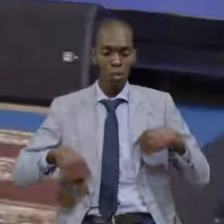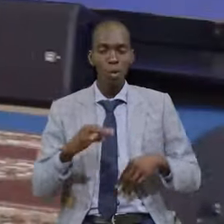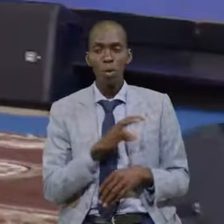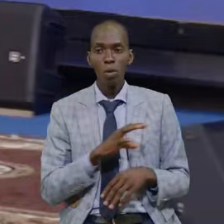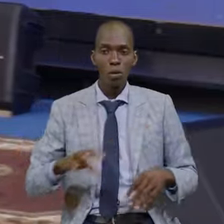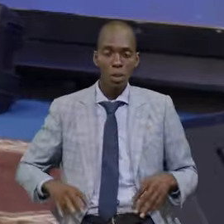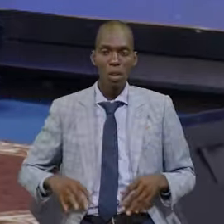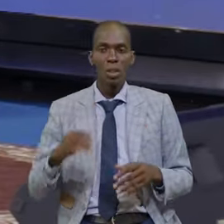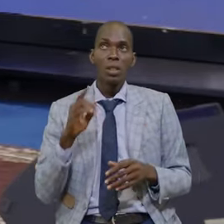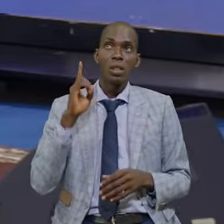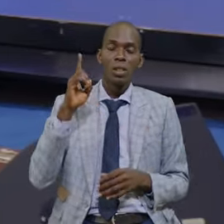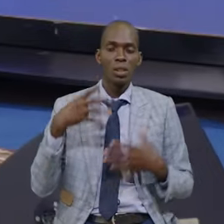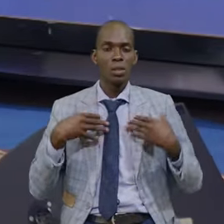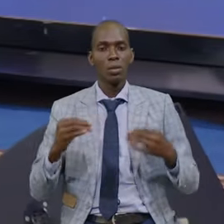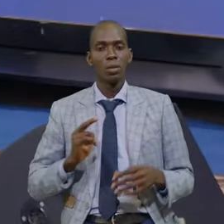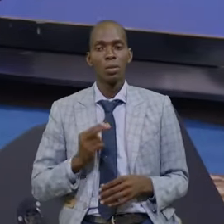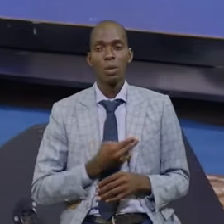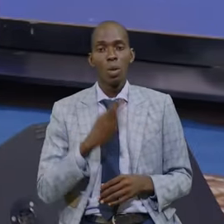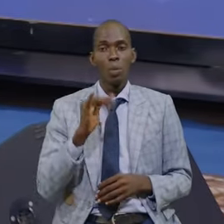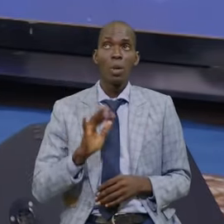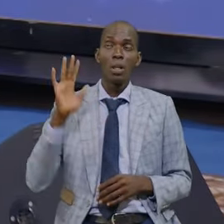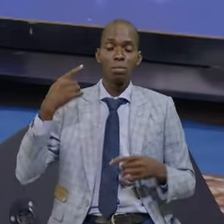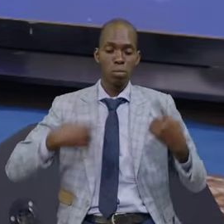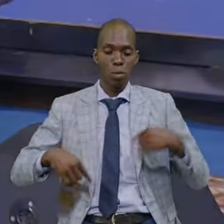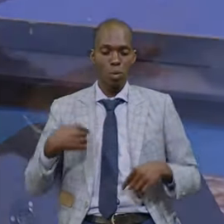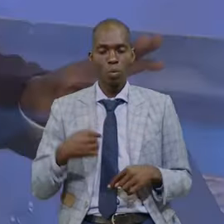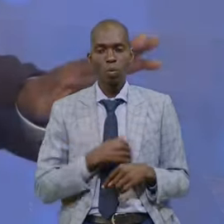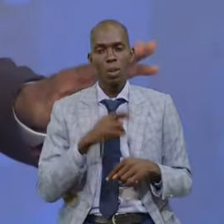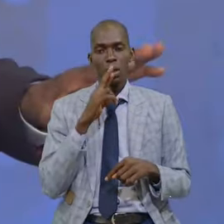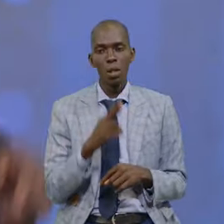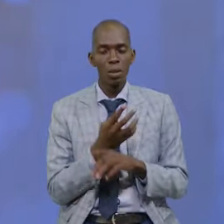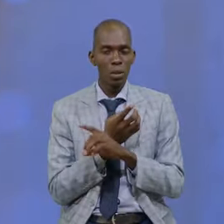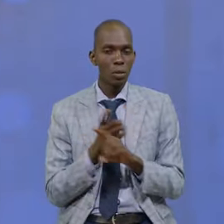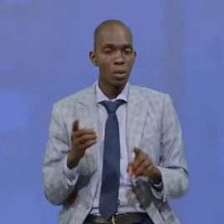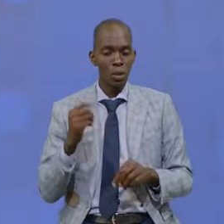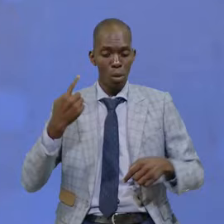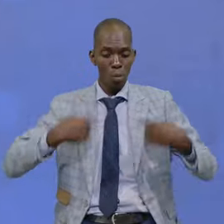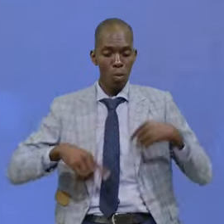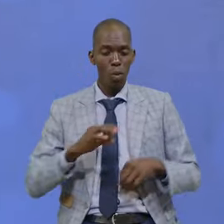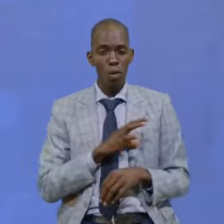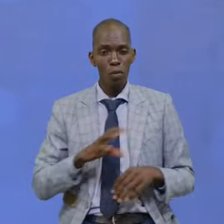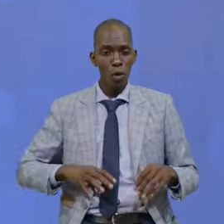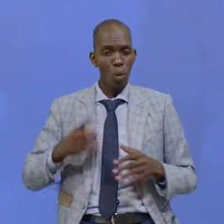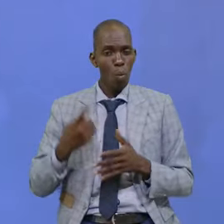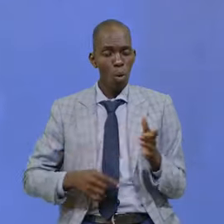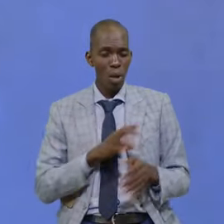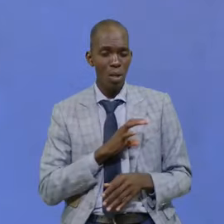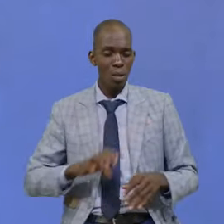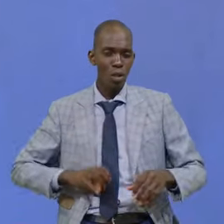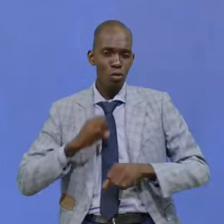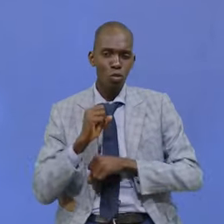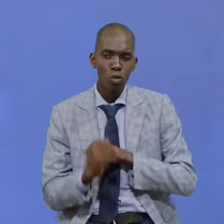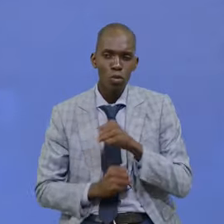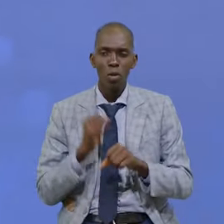heals us. His stripes delivers us. The bruises on Christ, what he suffered on the cross of